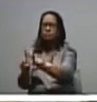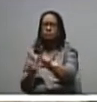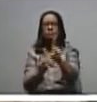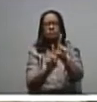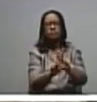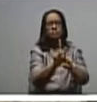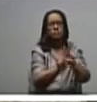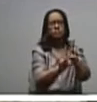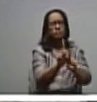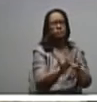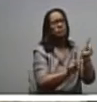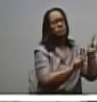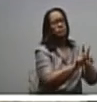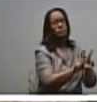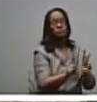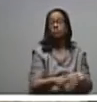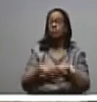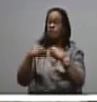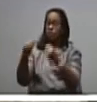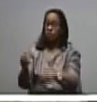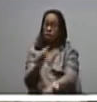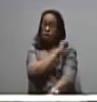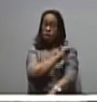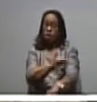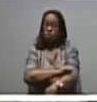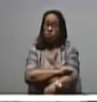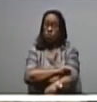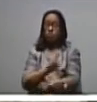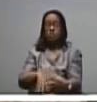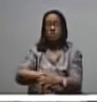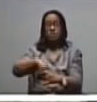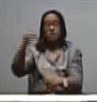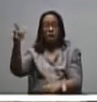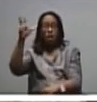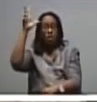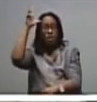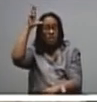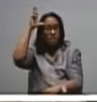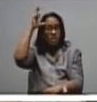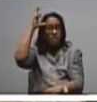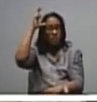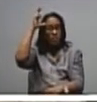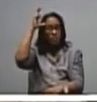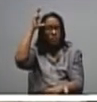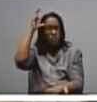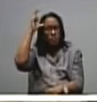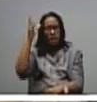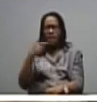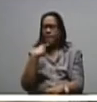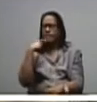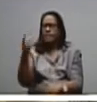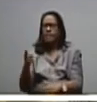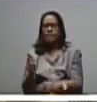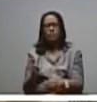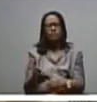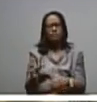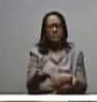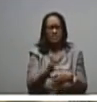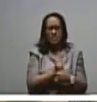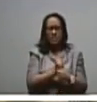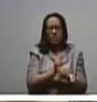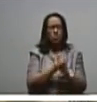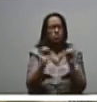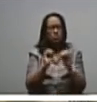the unclean spirits. And he instructed them to take nothing for the journey except a